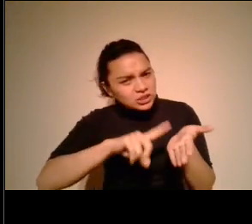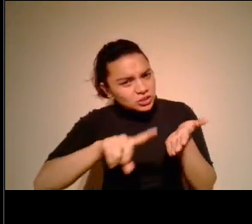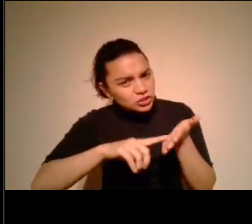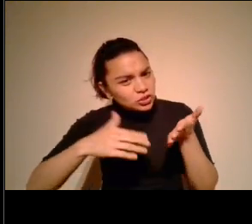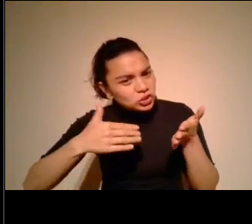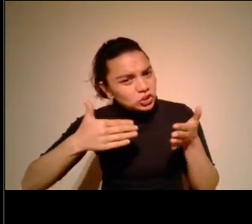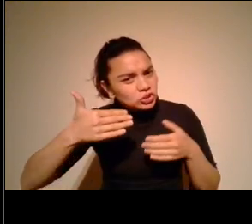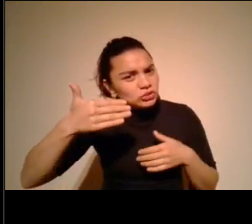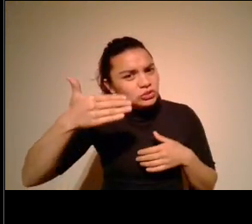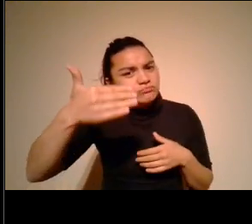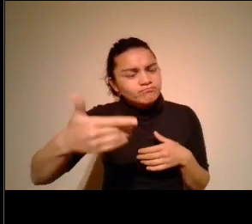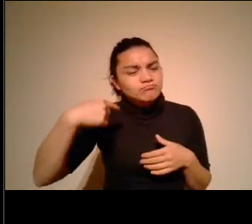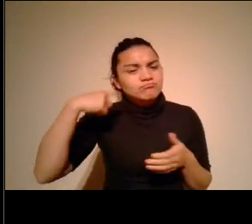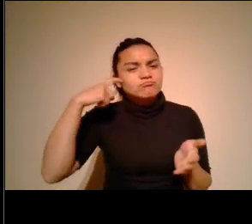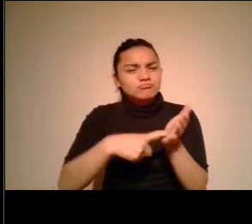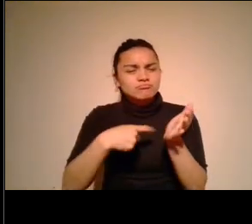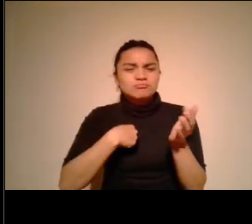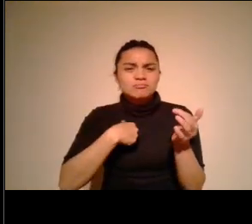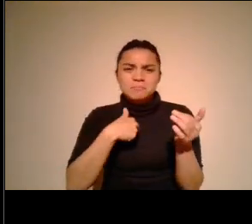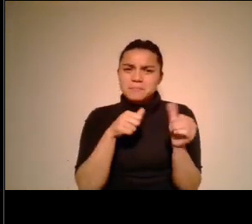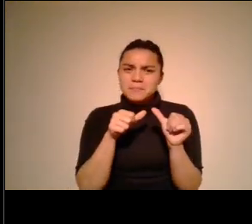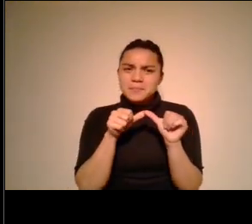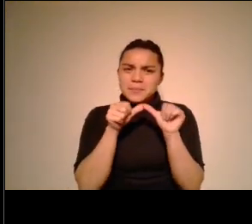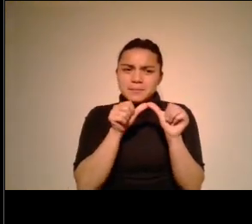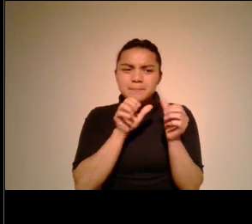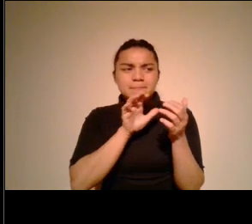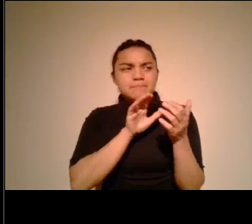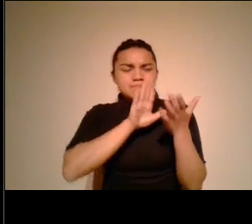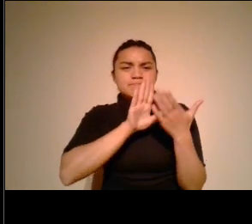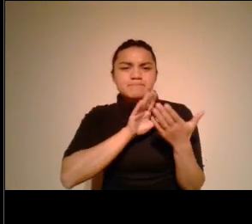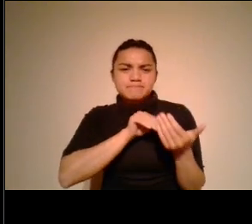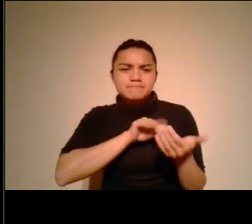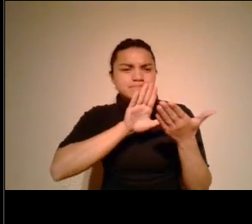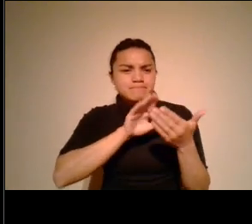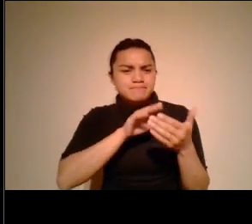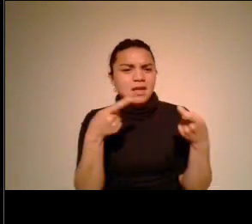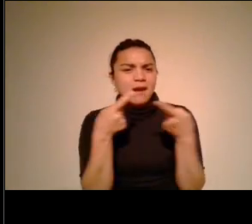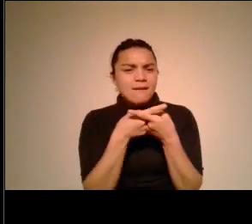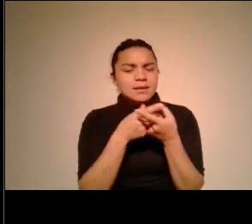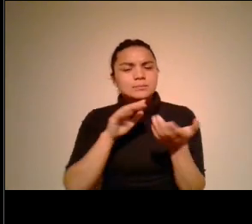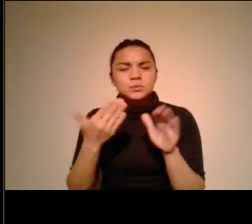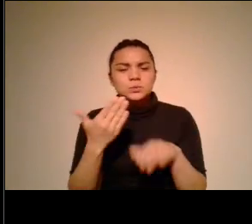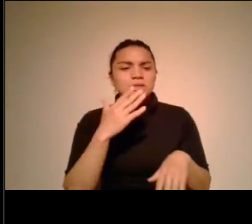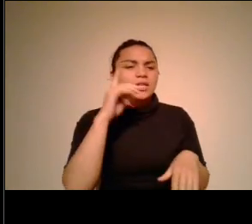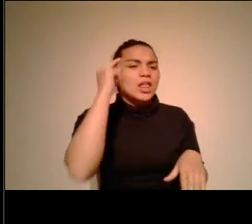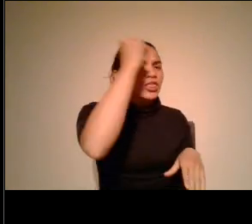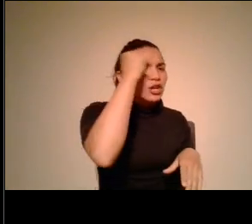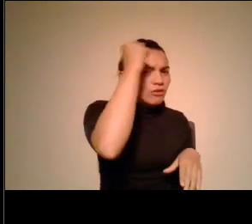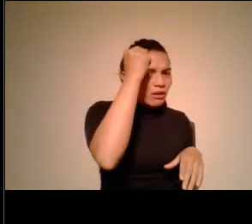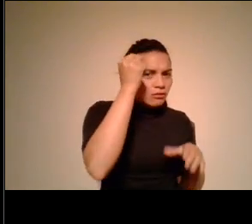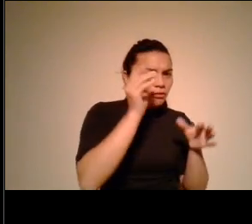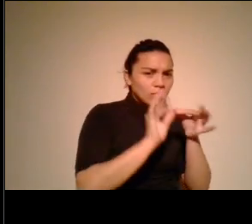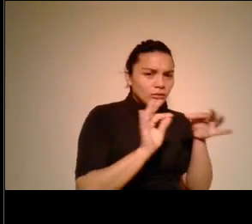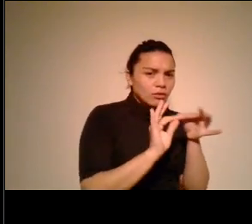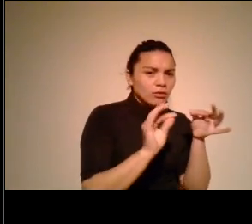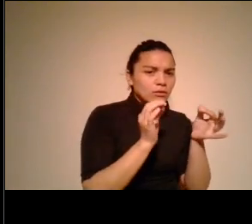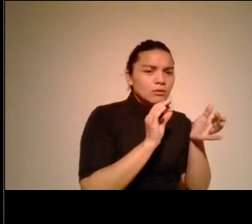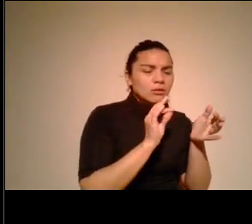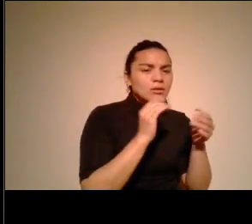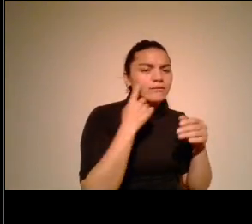that I kept running into sort of conflict between theoretical accounts of pronouns and what I